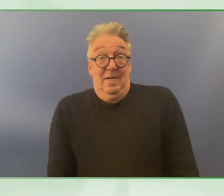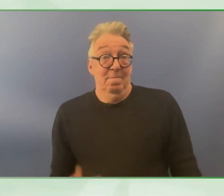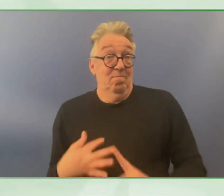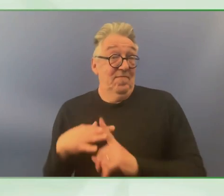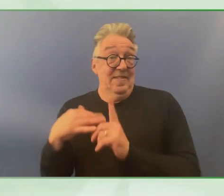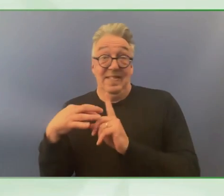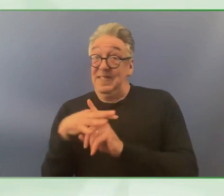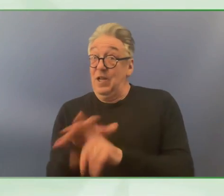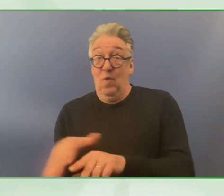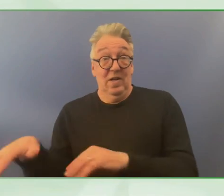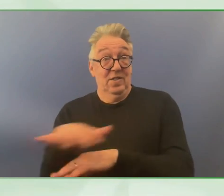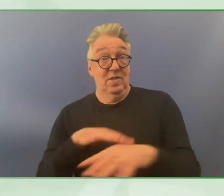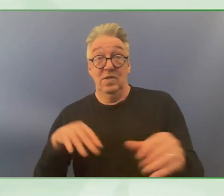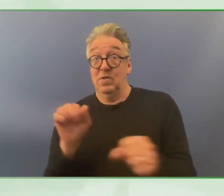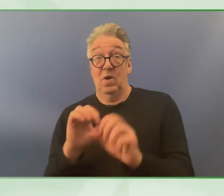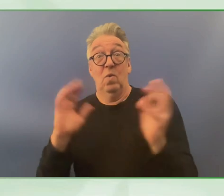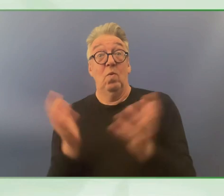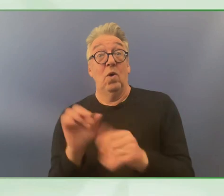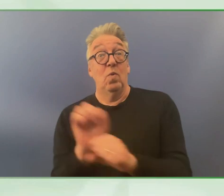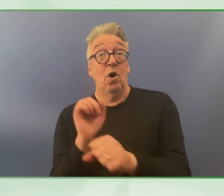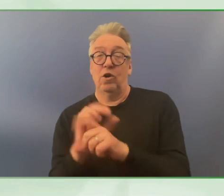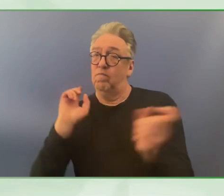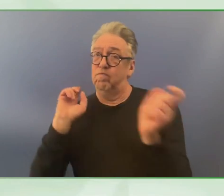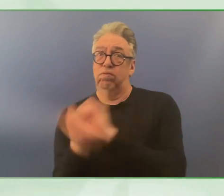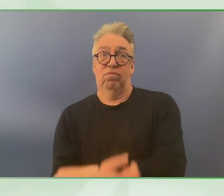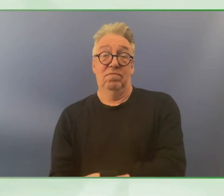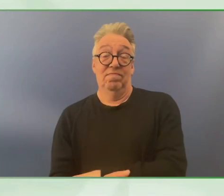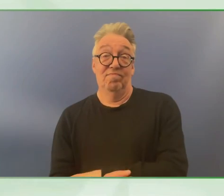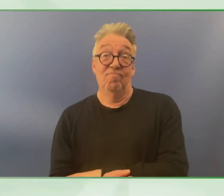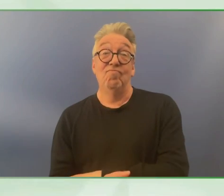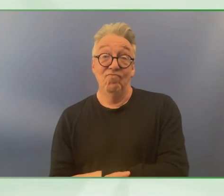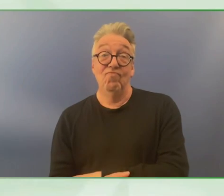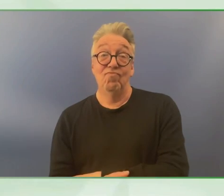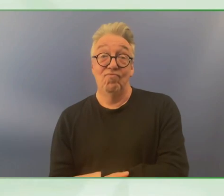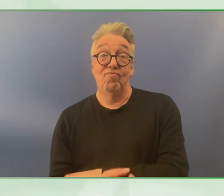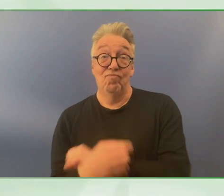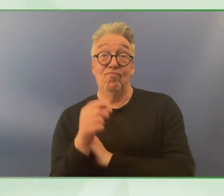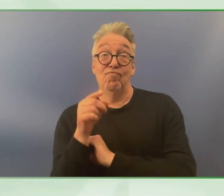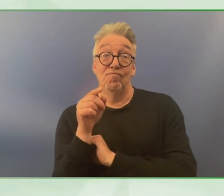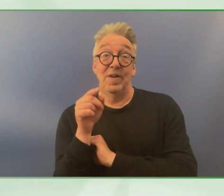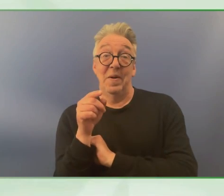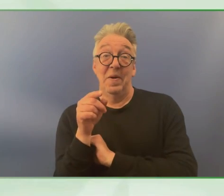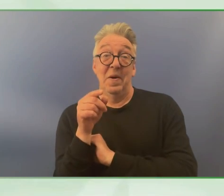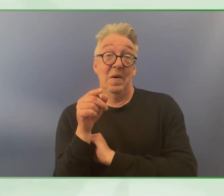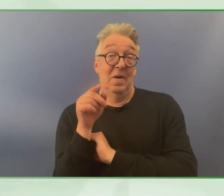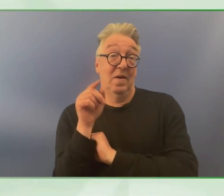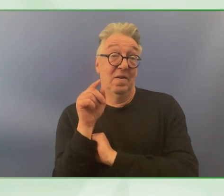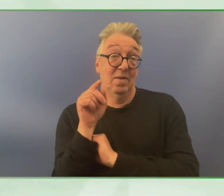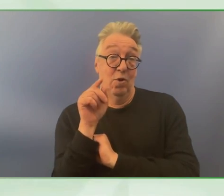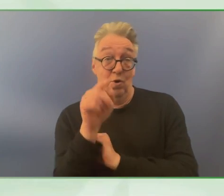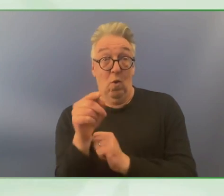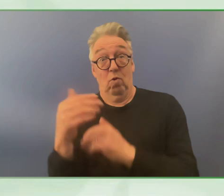So when you are responsible for effective supporting of our clients, we